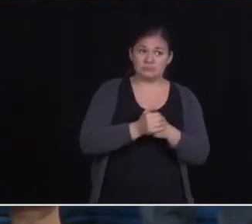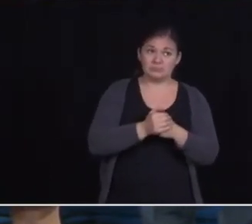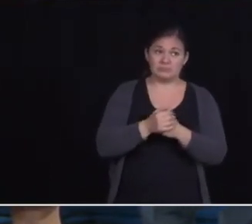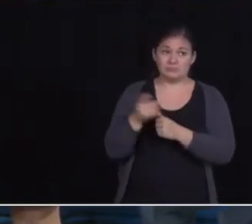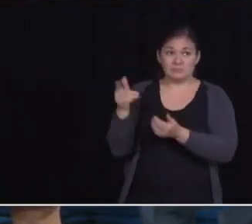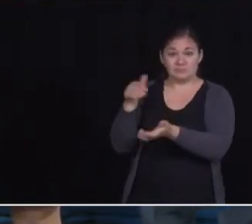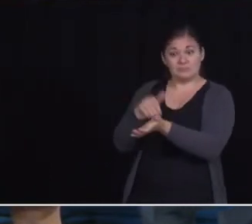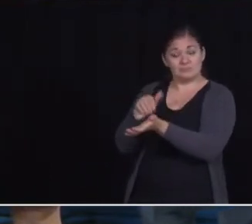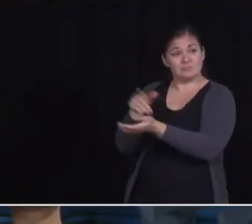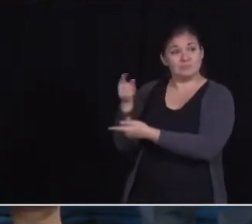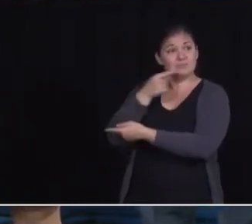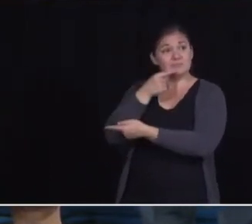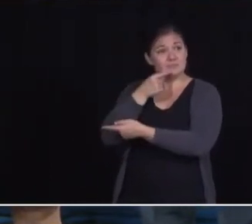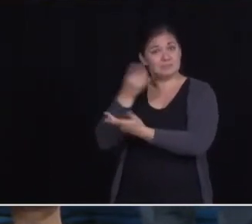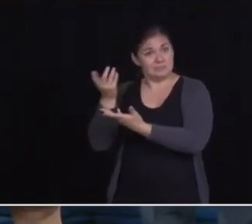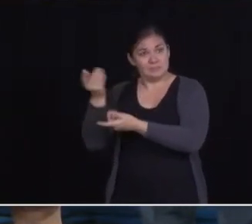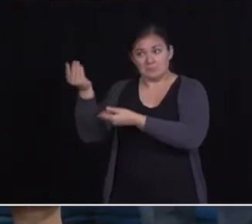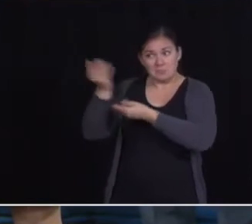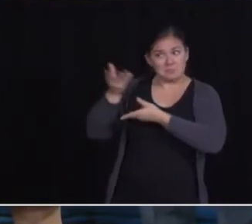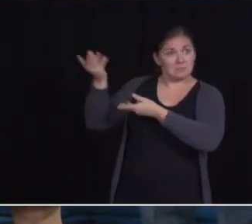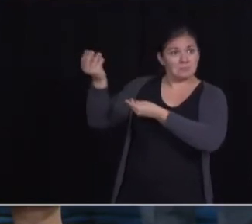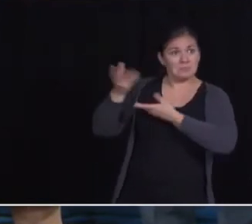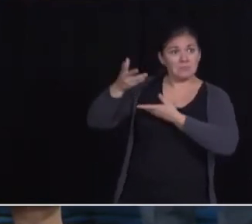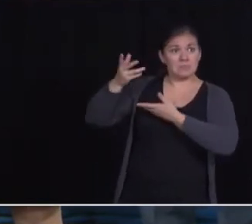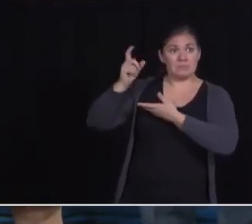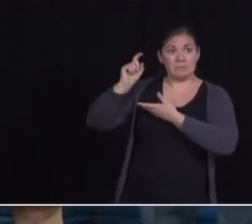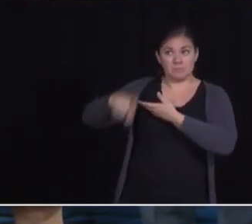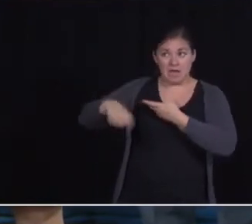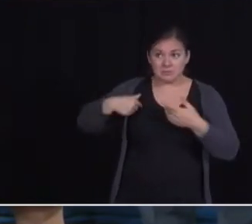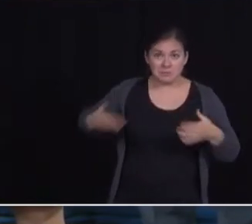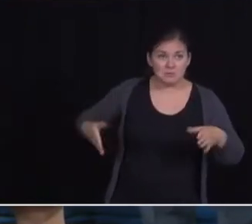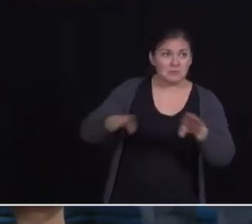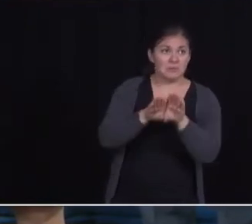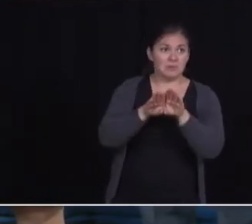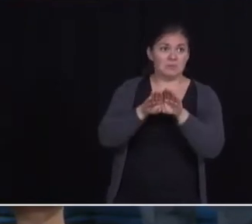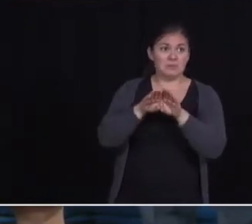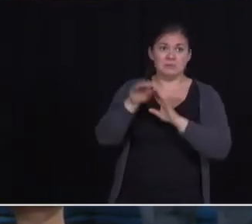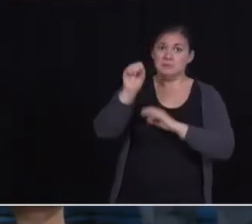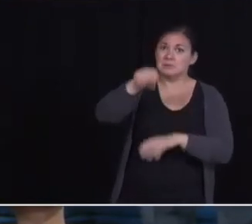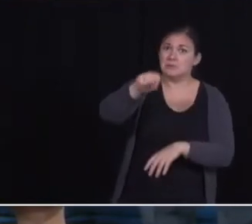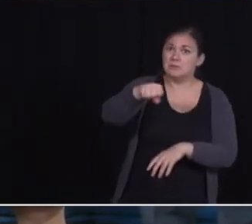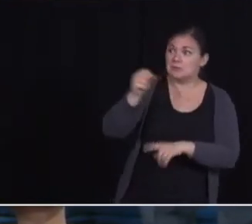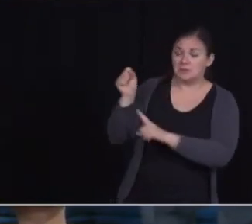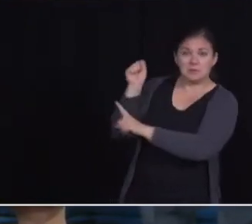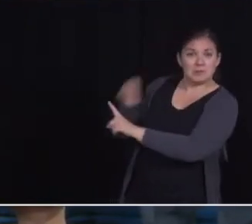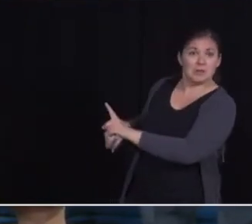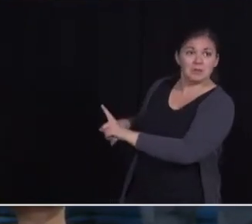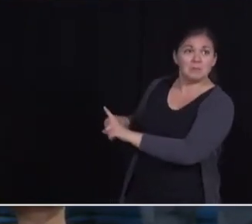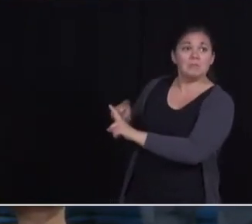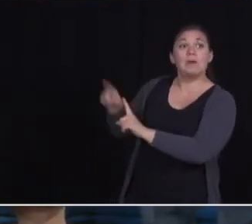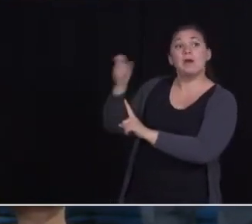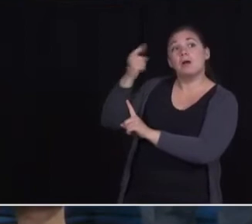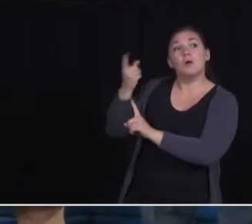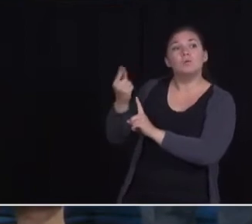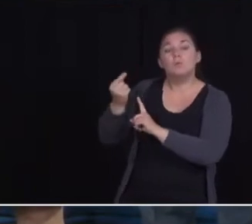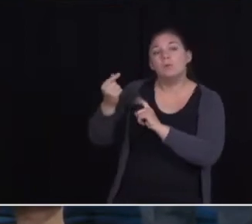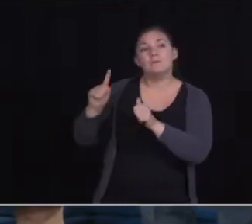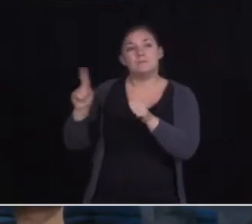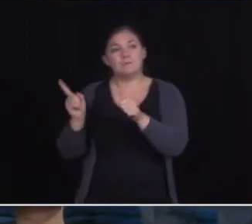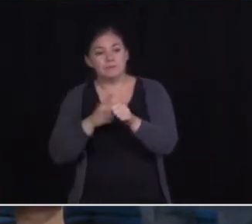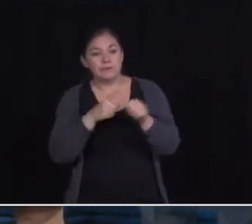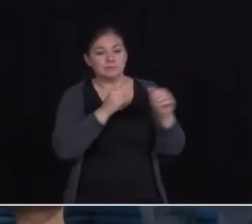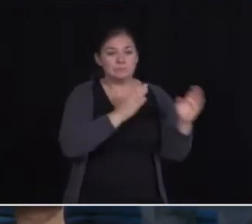have. But they took very thoughtful, methodical steps to do that balance. And after